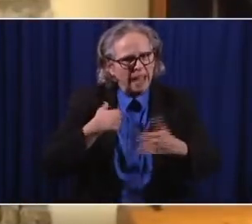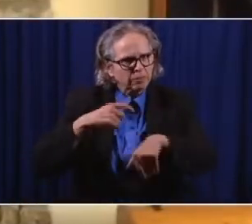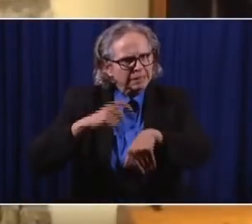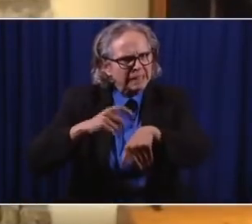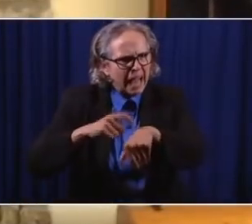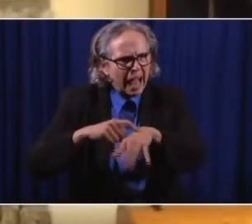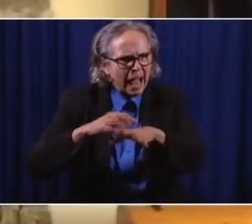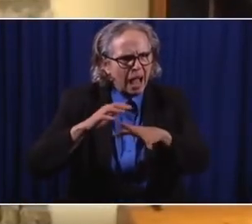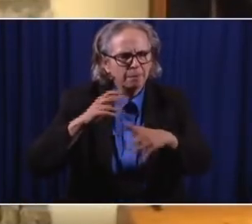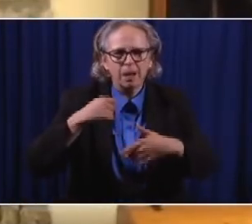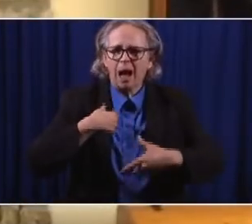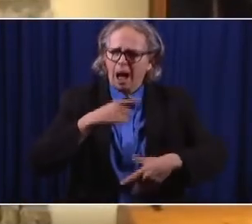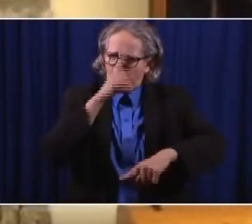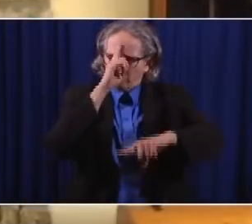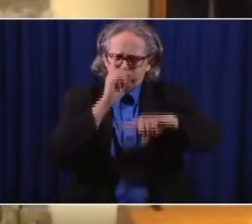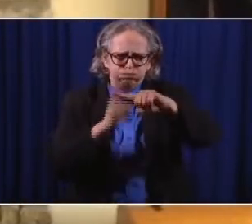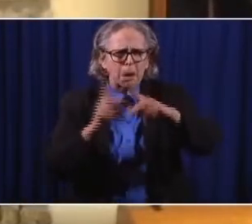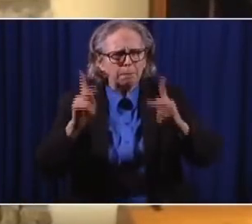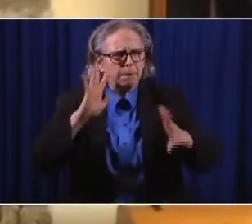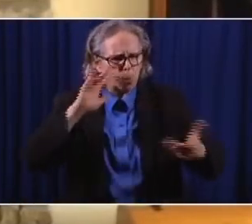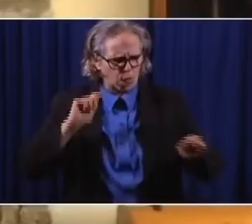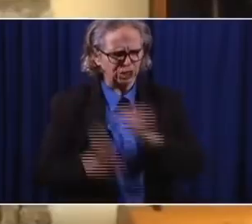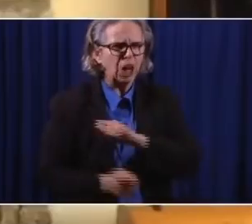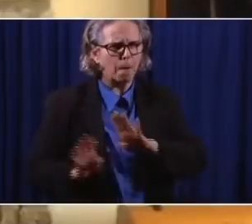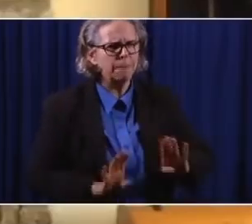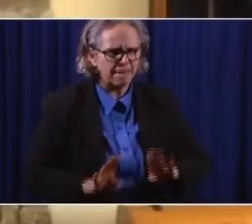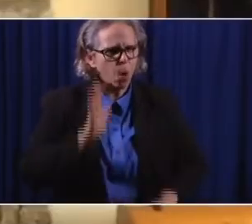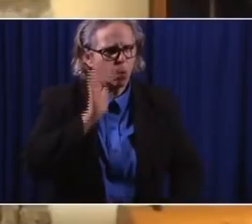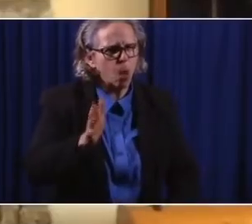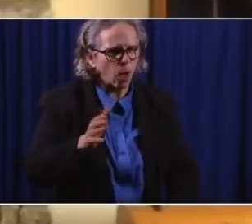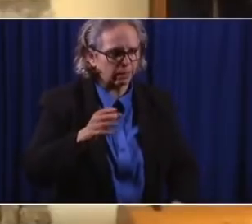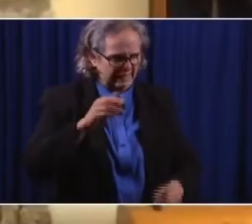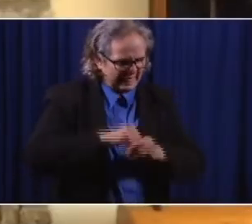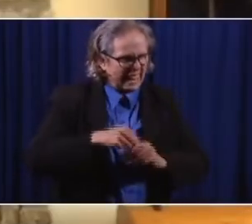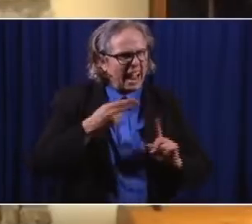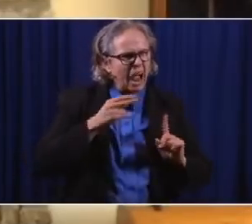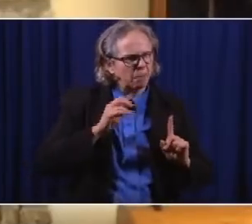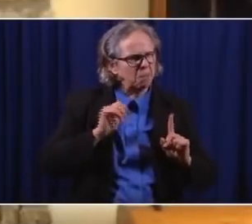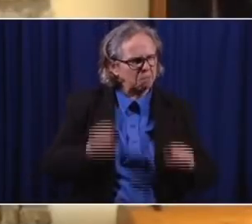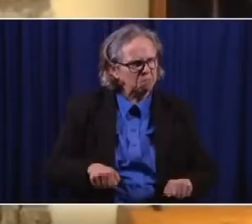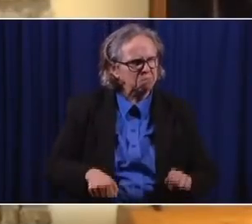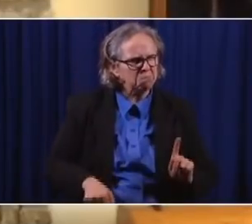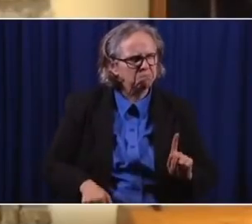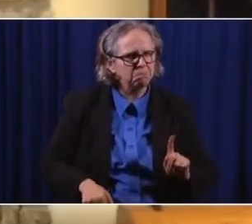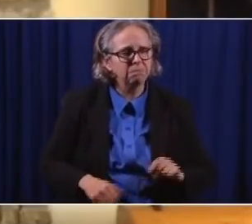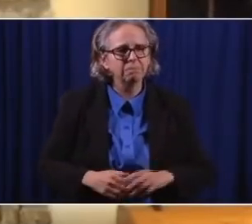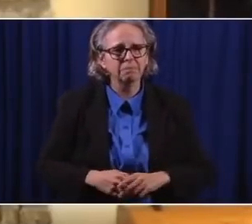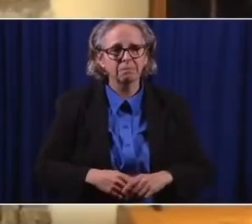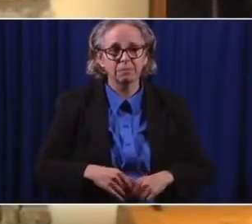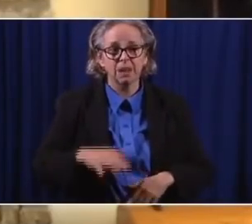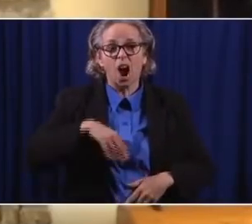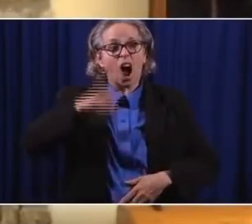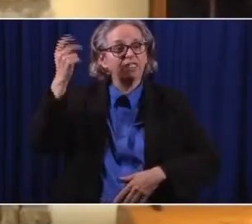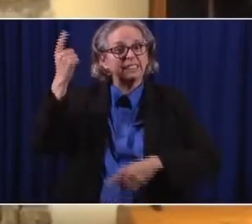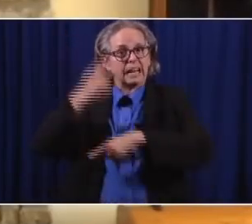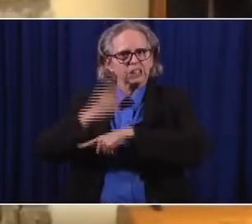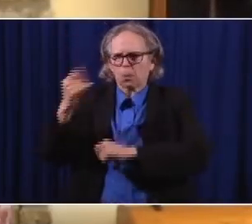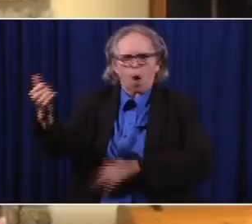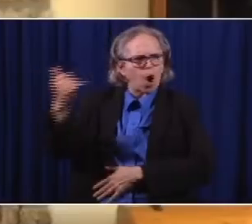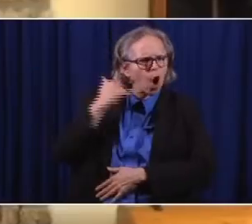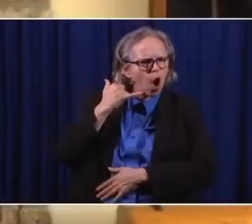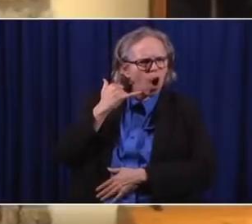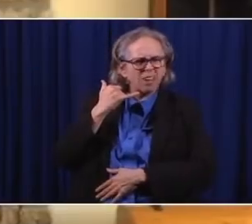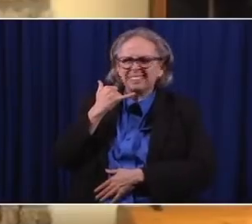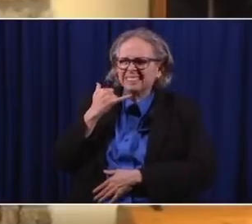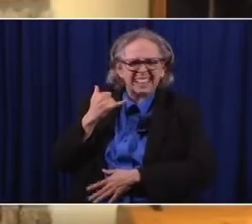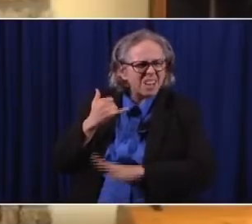I think I told you this the other day. I had somebody who called me and basically said, in our community, people don't